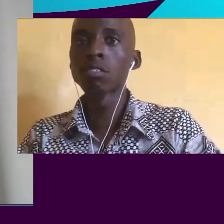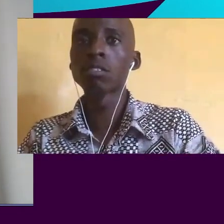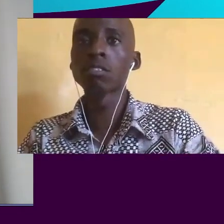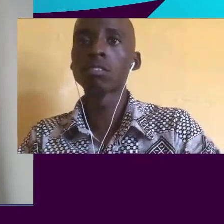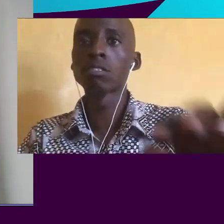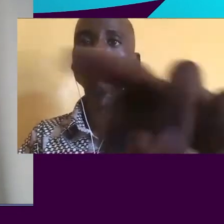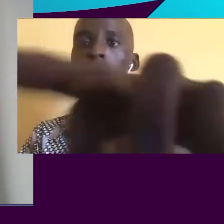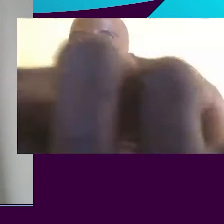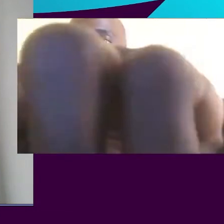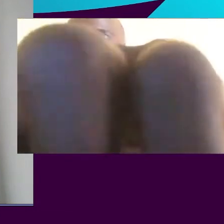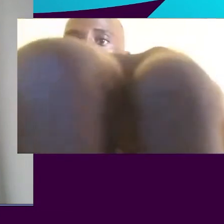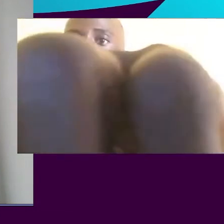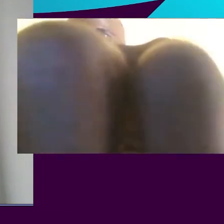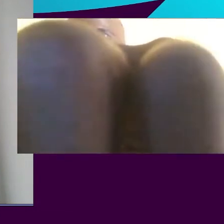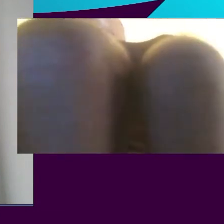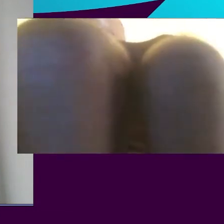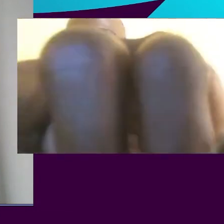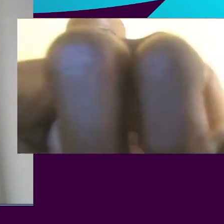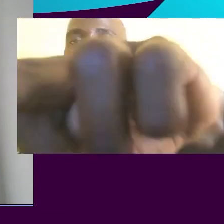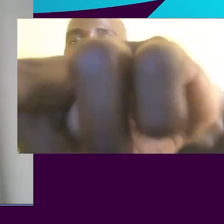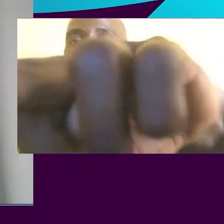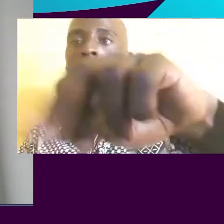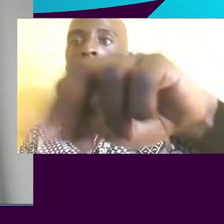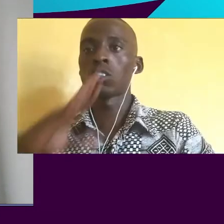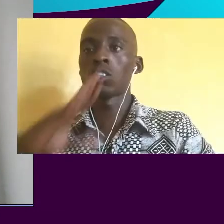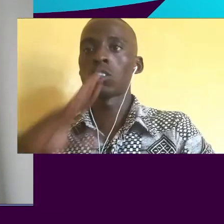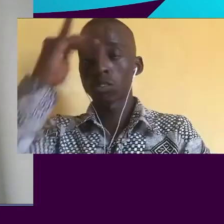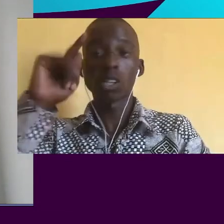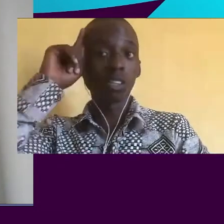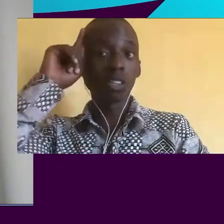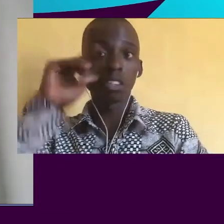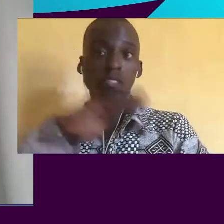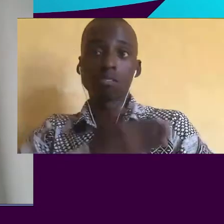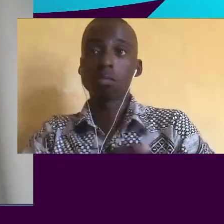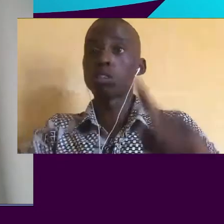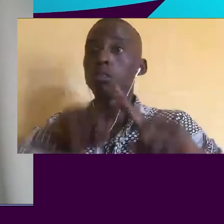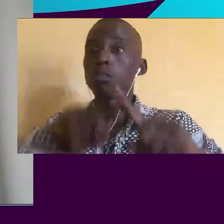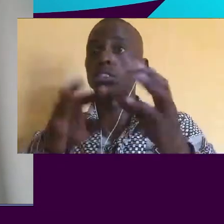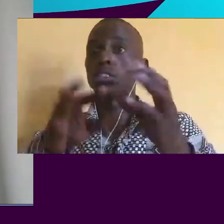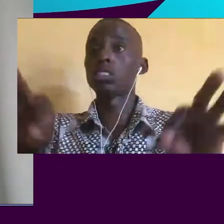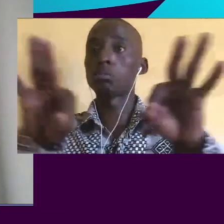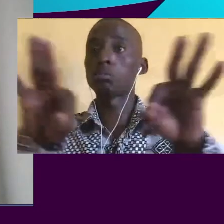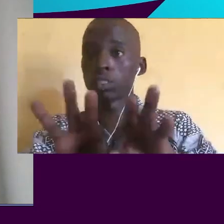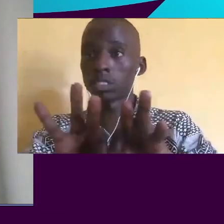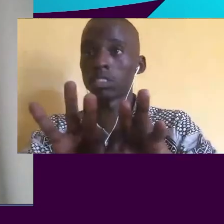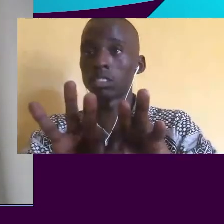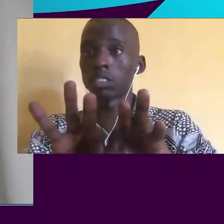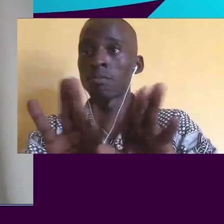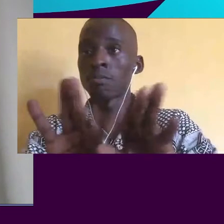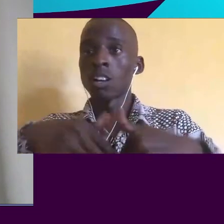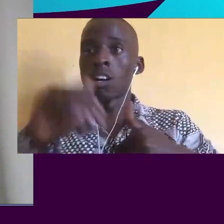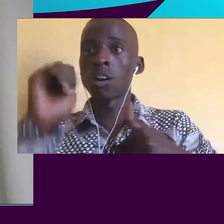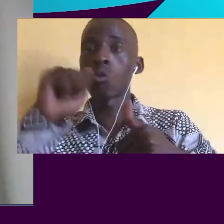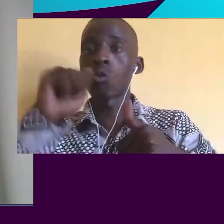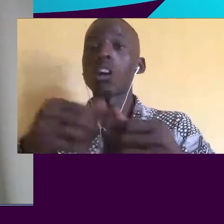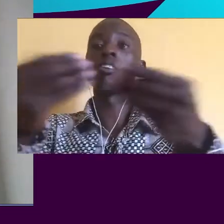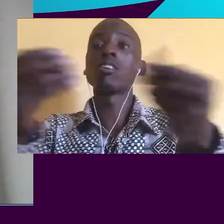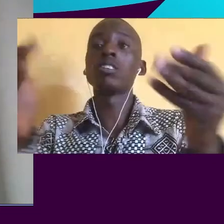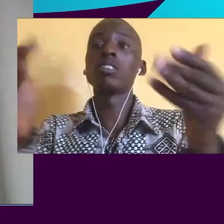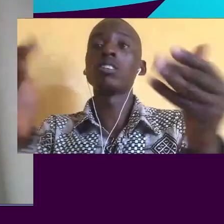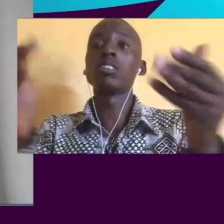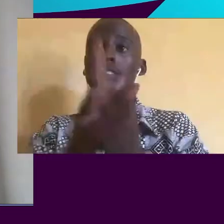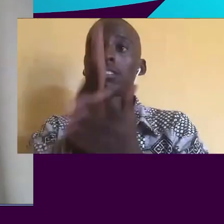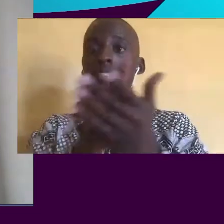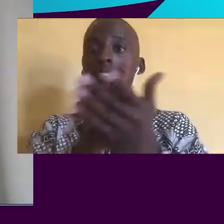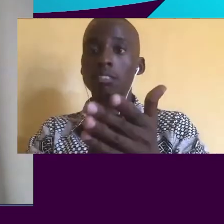about why we think female participation is important, how we've addressed it, and then some of the results that we've had